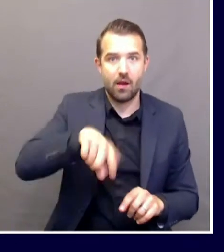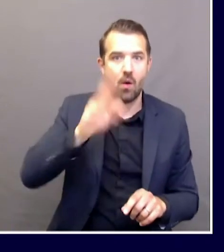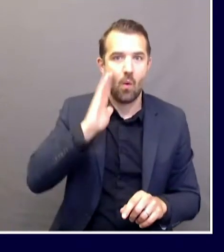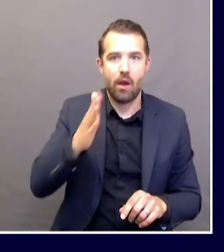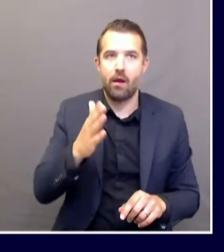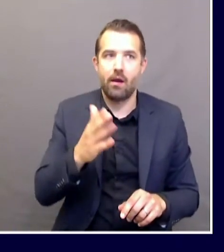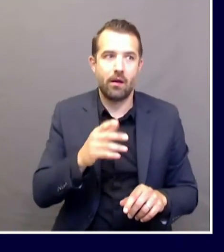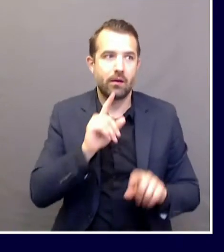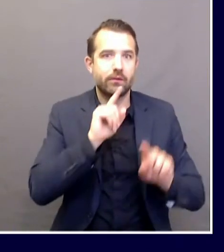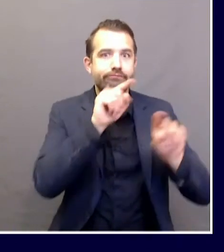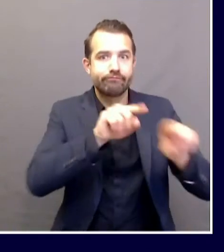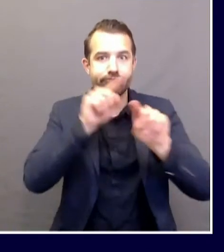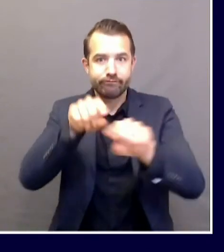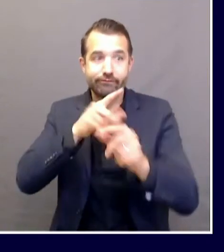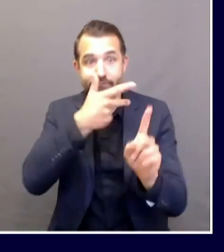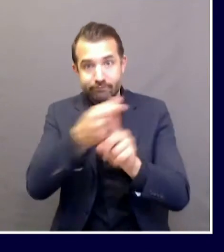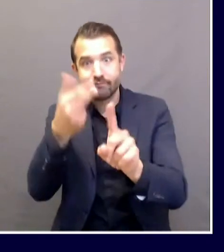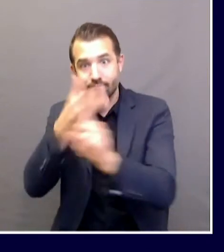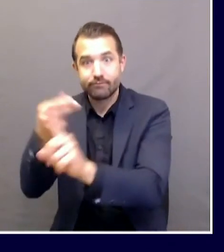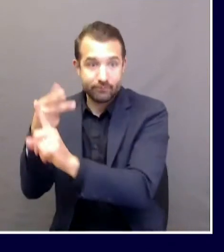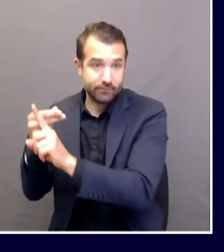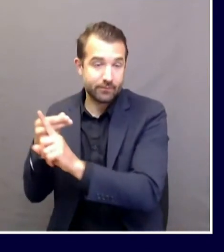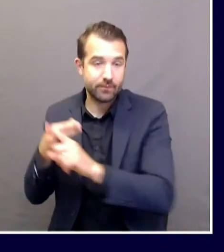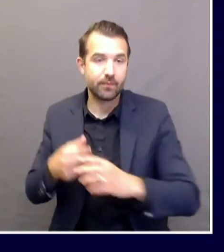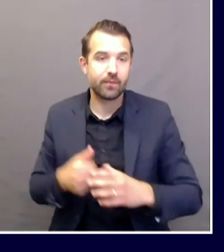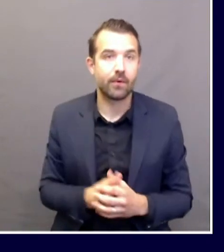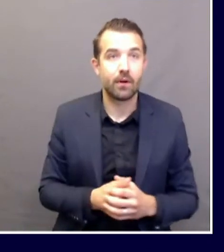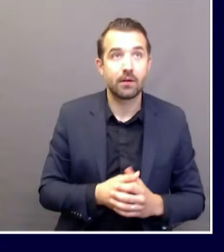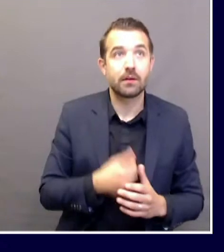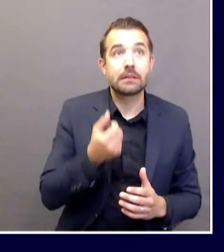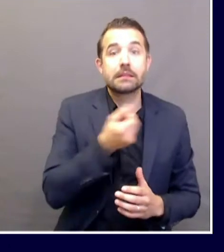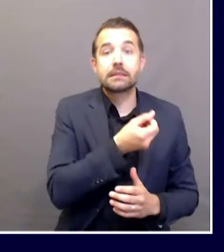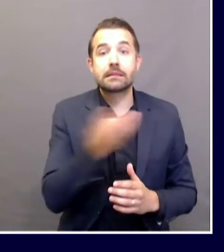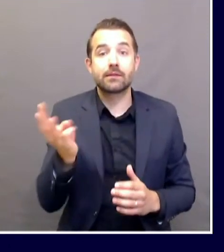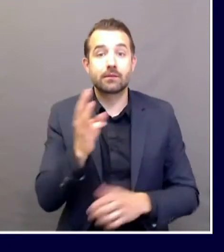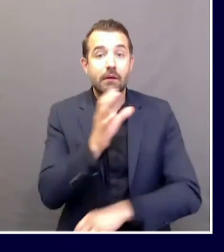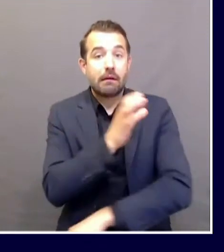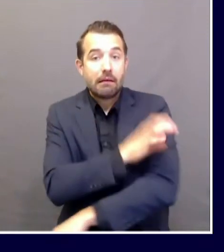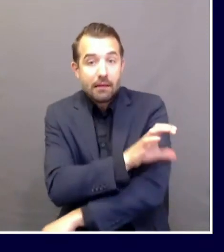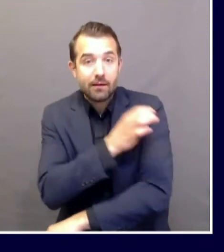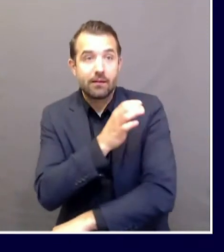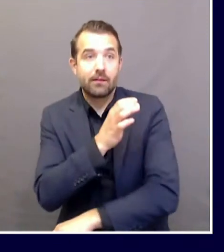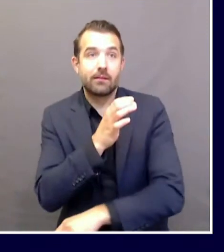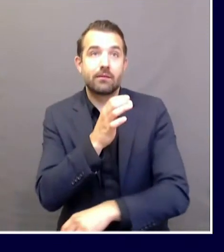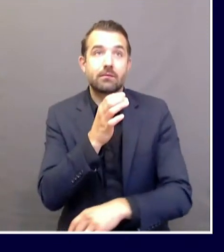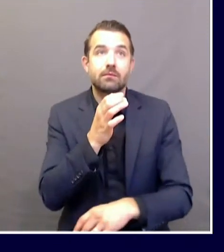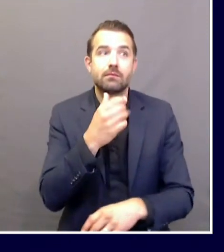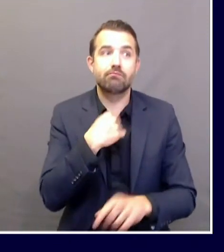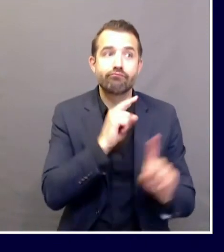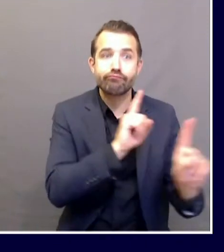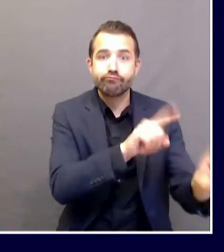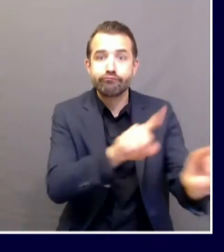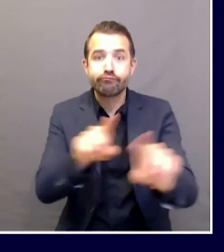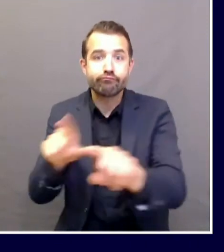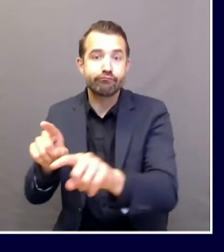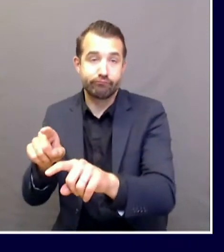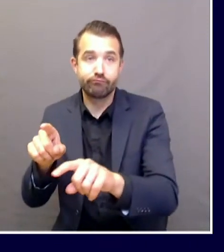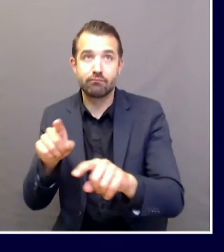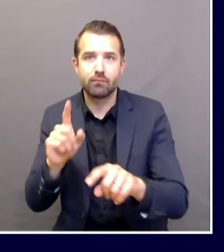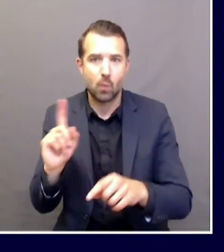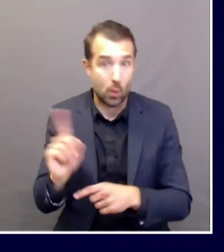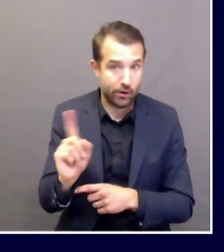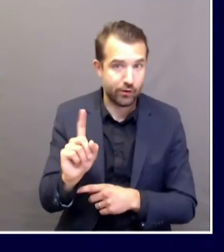couple of vaccination clinics run by EMS agencies, one in Lincolnville, one in Buxton, and they are